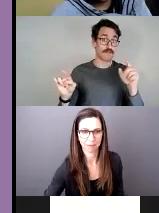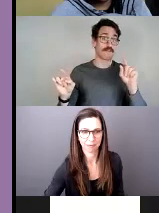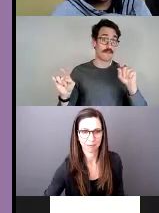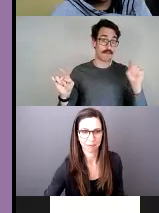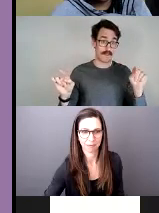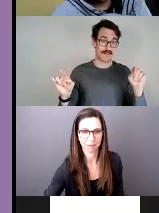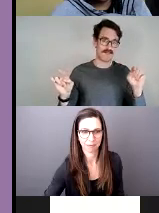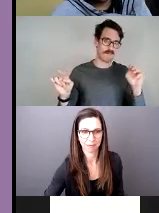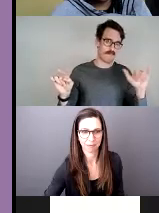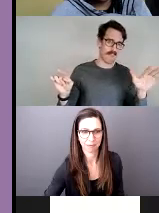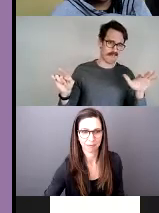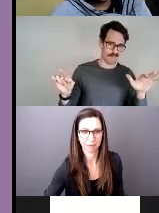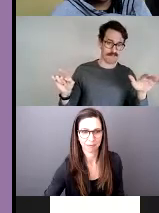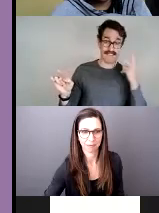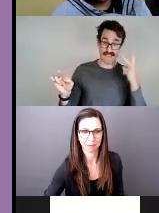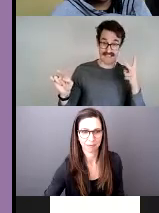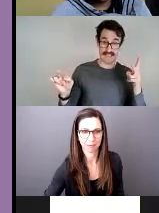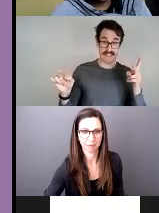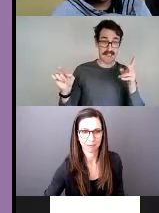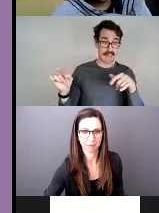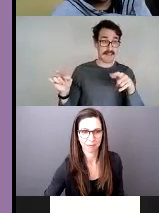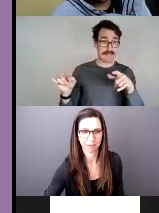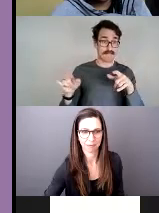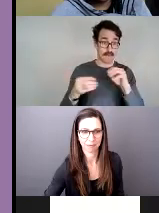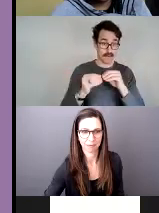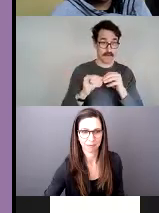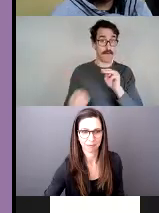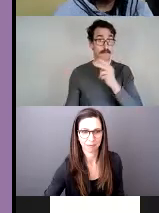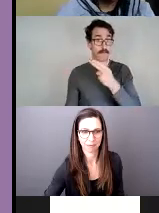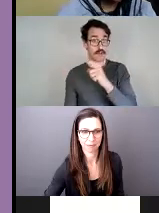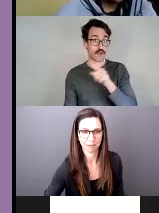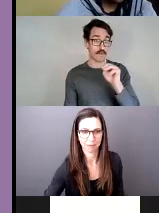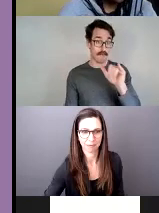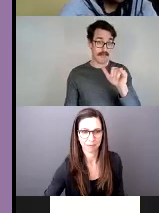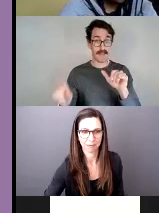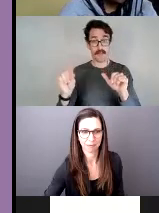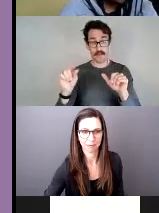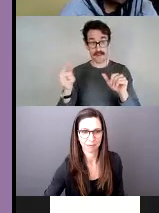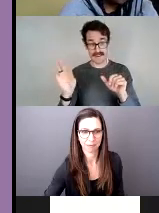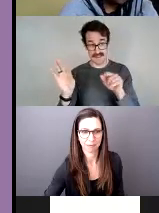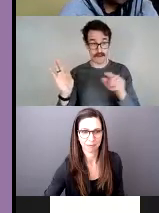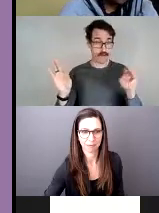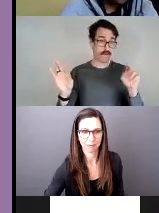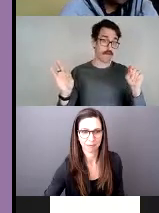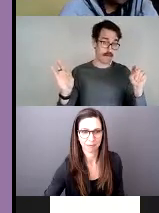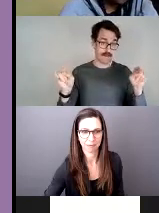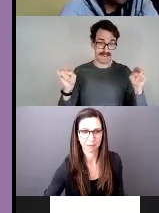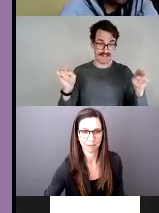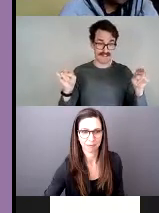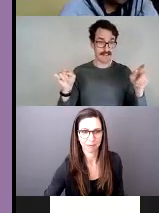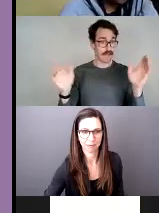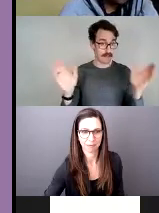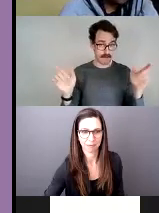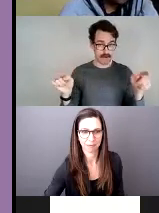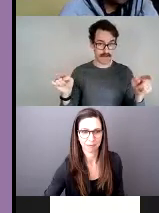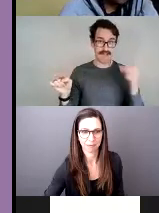can see that our numbers drastically increase, specifically in the senior safety line. The